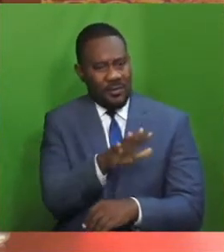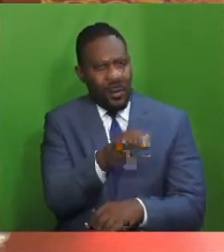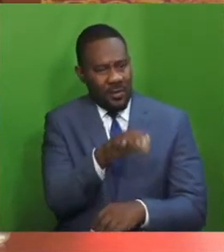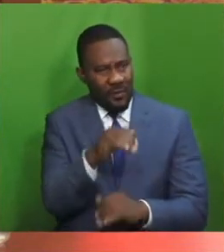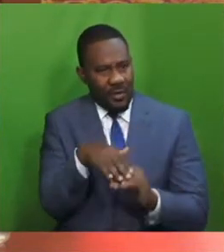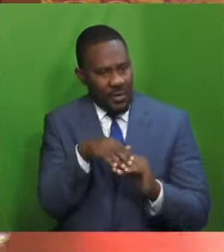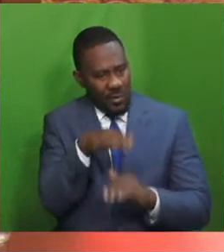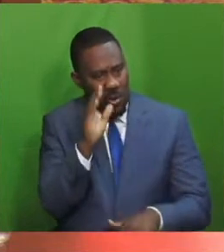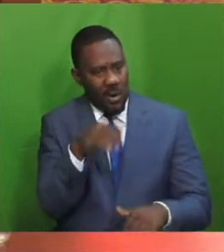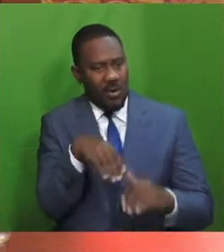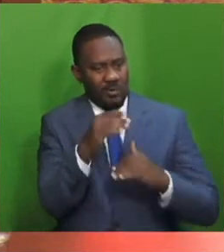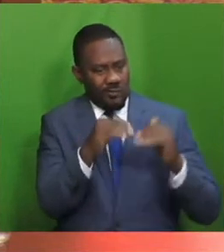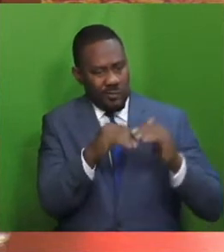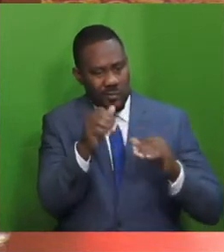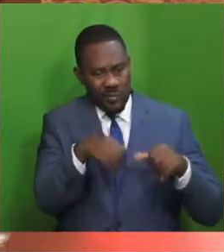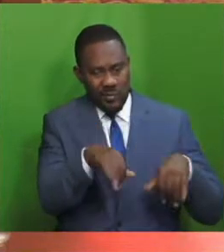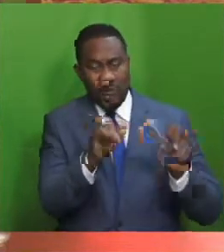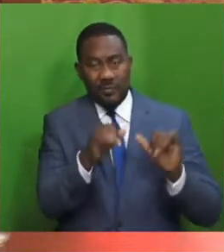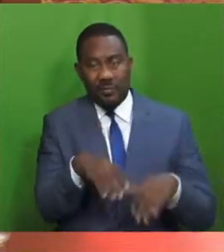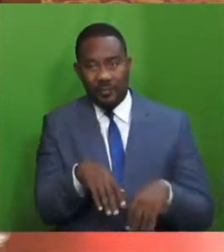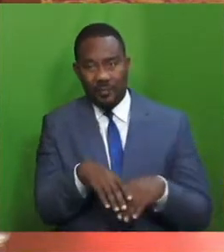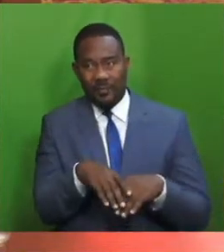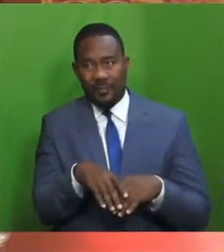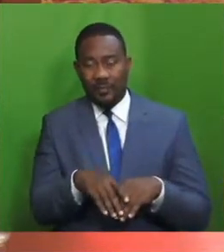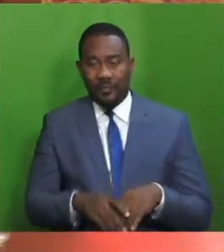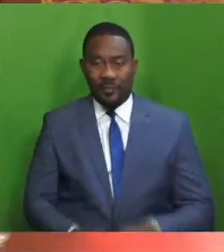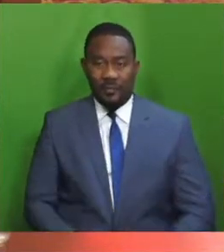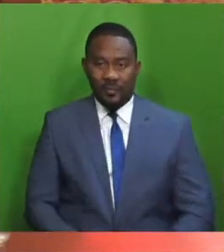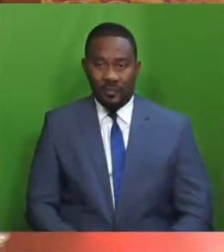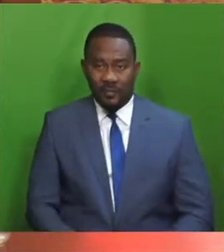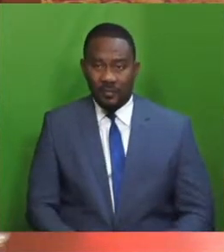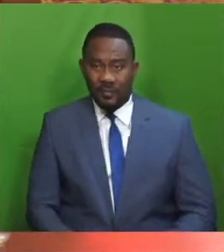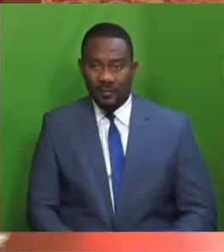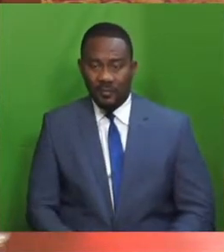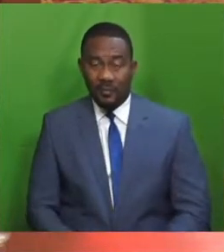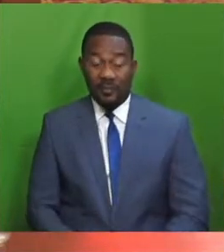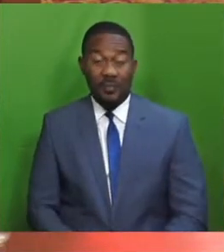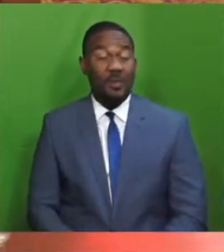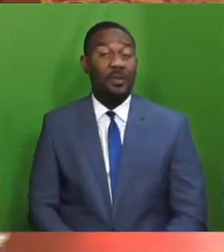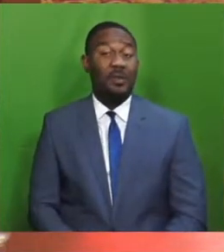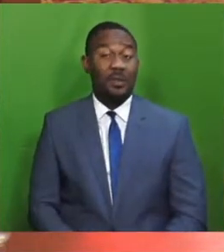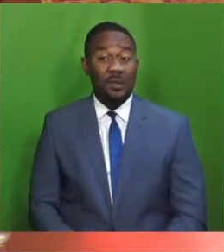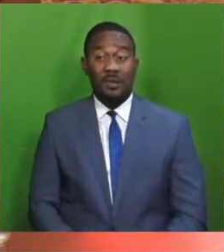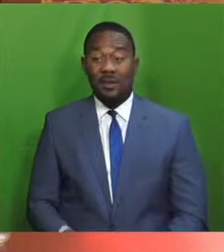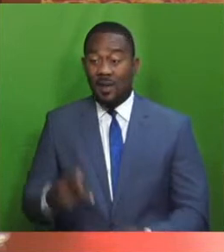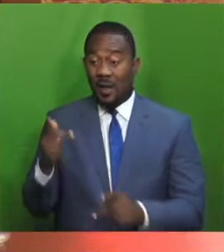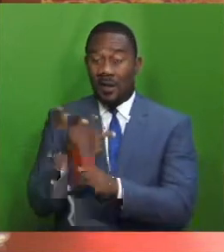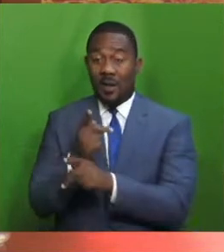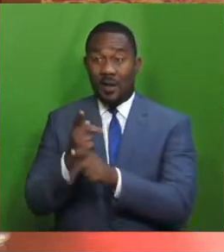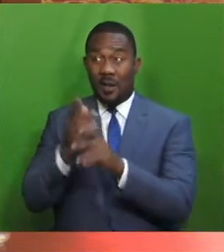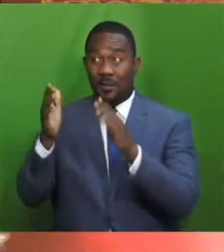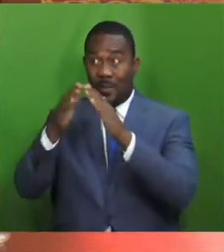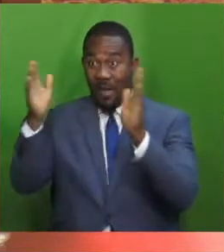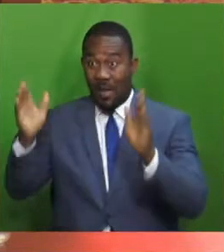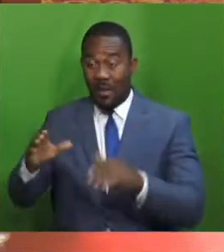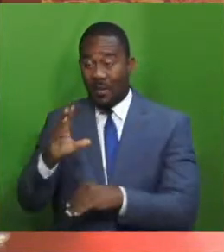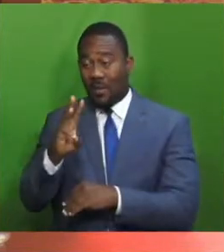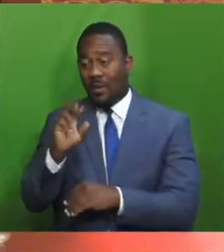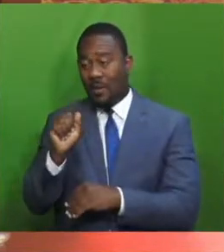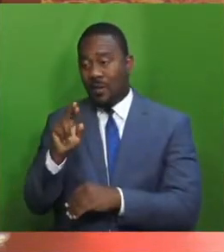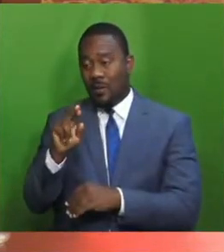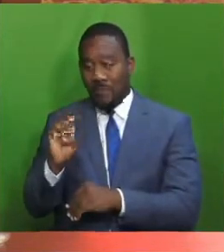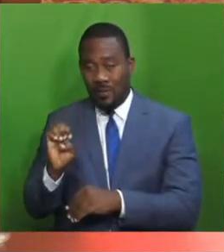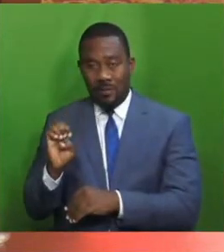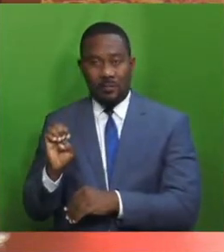of 2020. 50 prefabricated grain warehouses have been constructed by the end of 2019 to